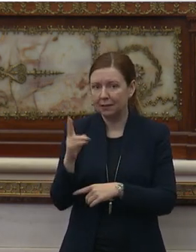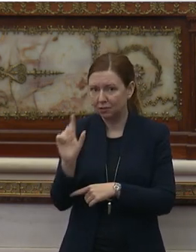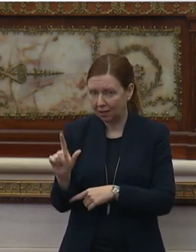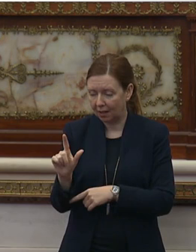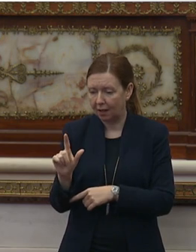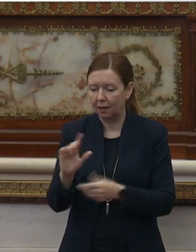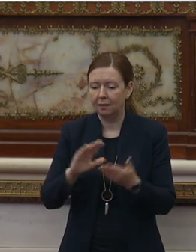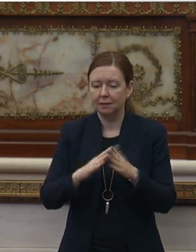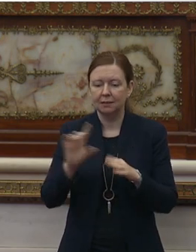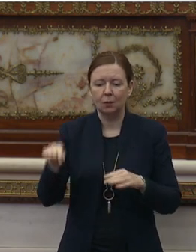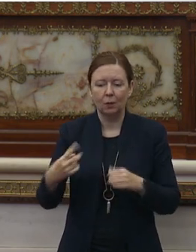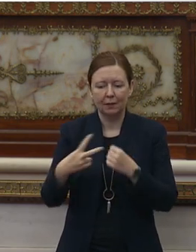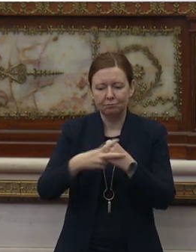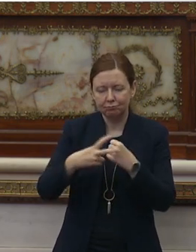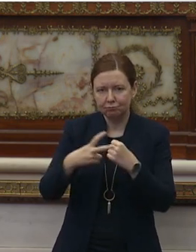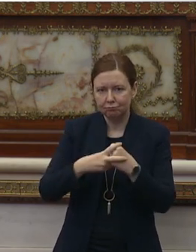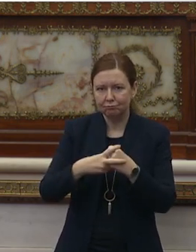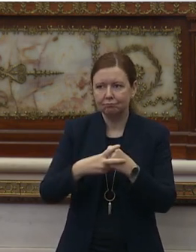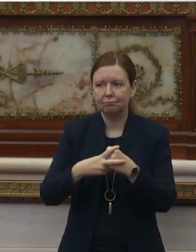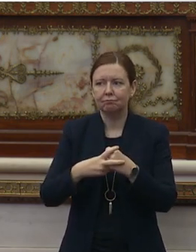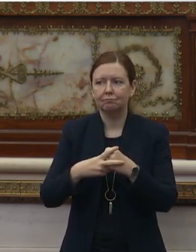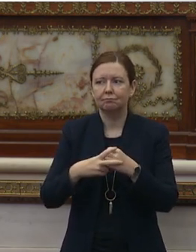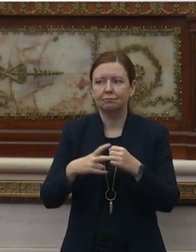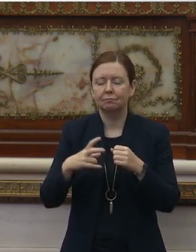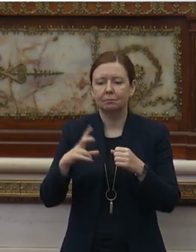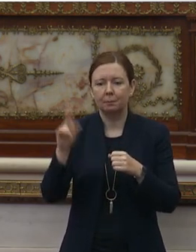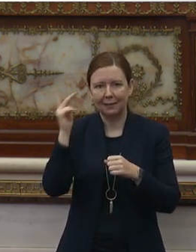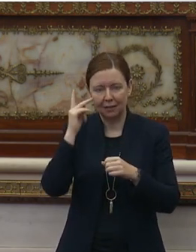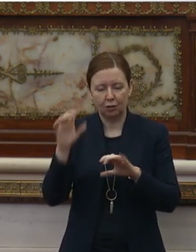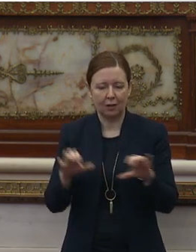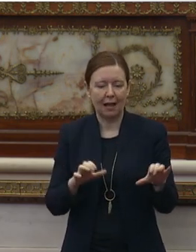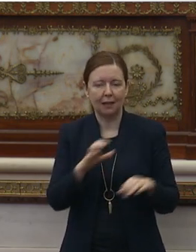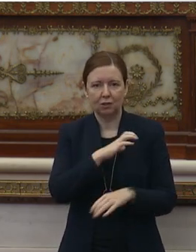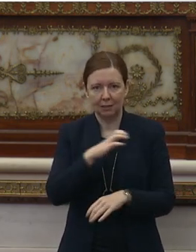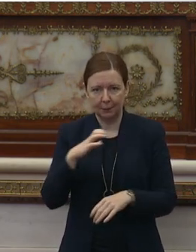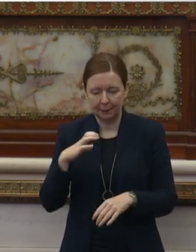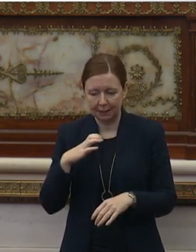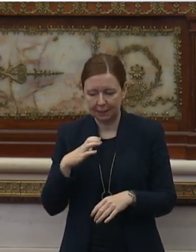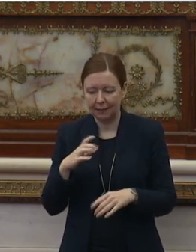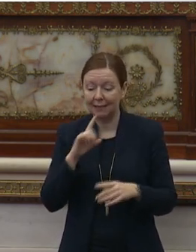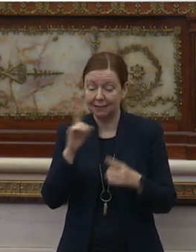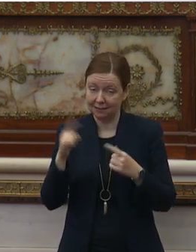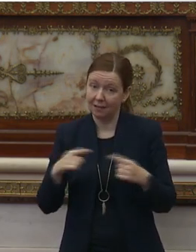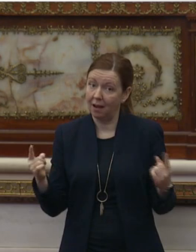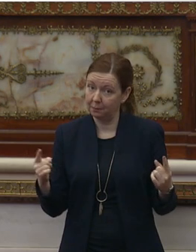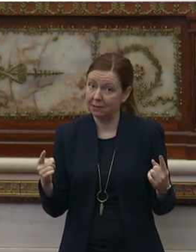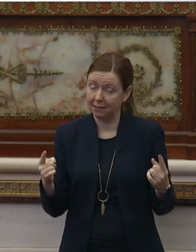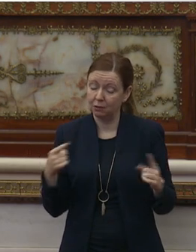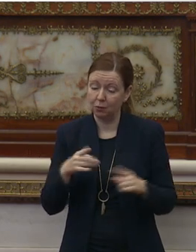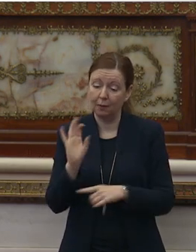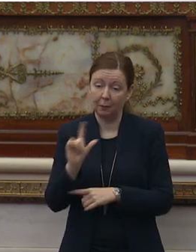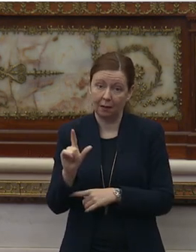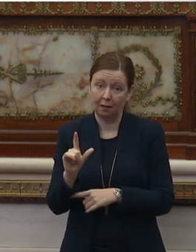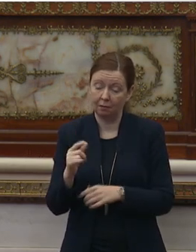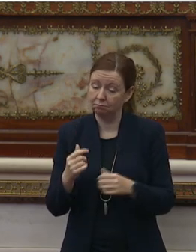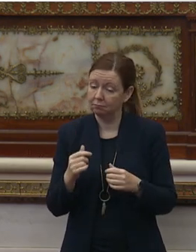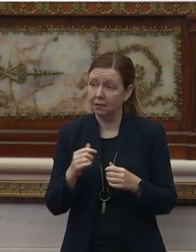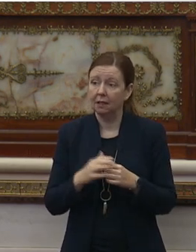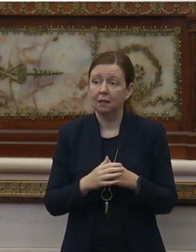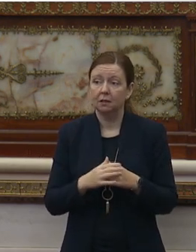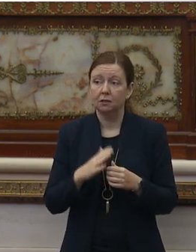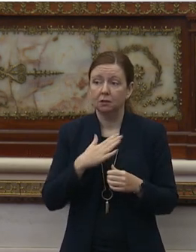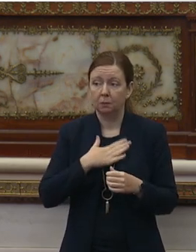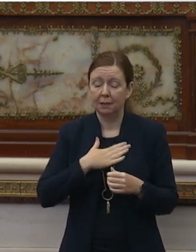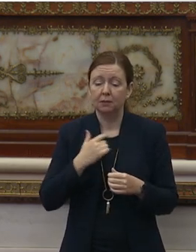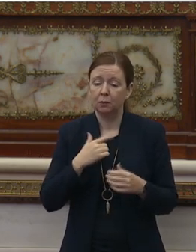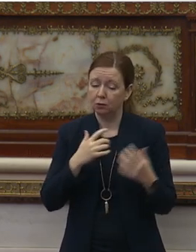the city's only preservation political action committee, is also in opposition to this bill as well. For these reasons and more,